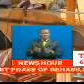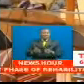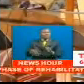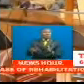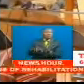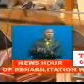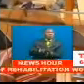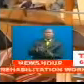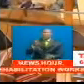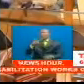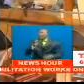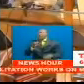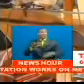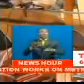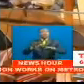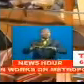secondary school children